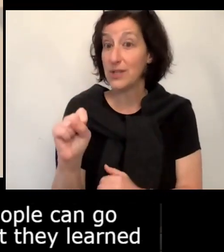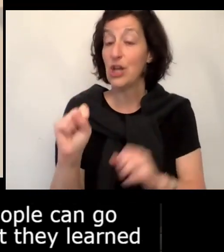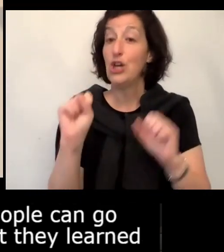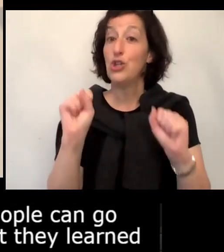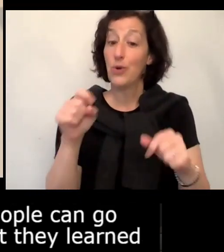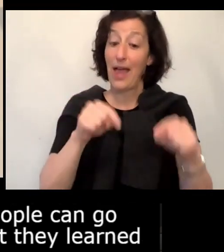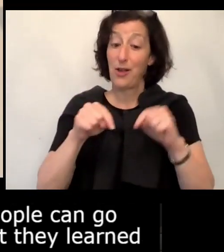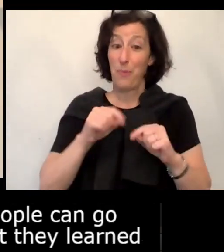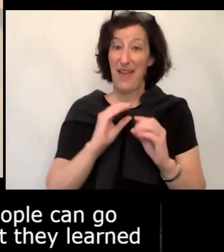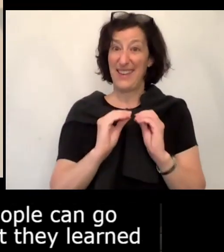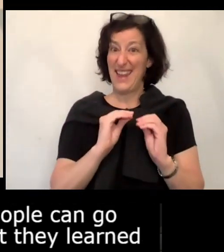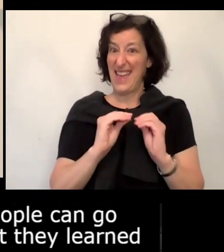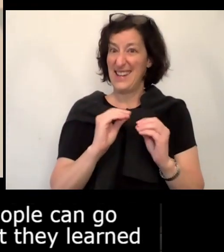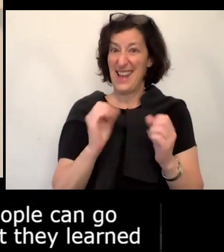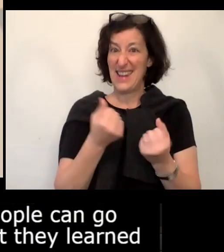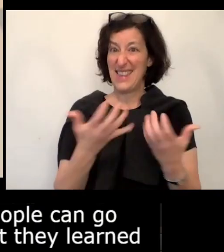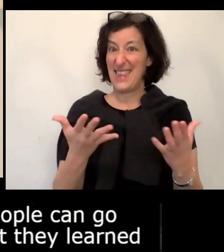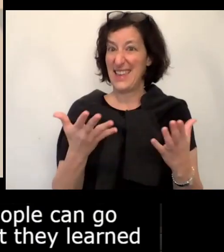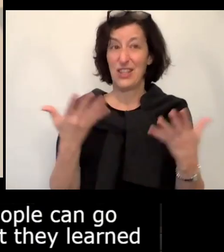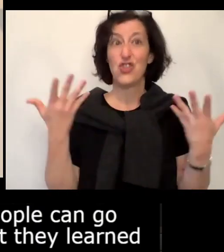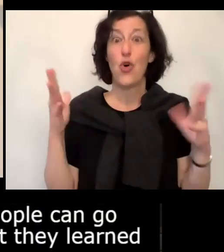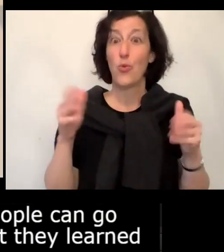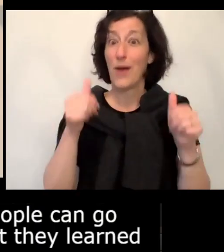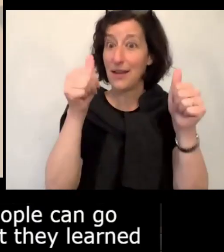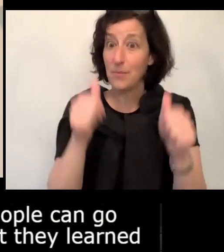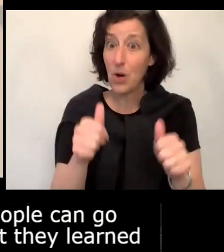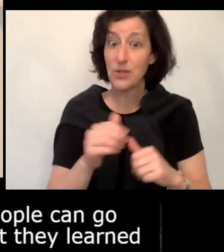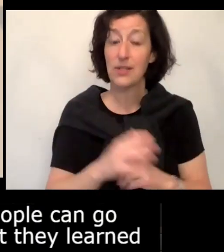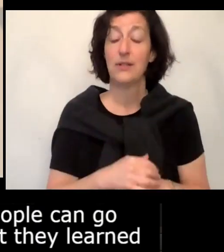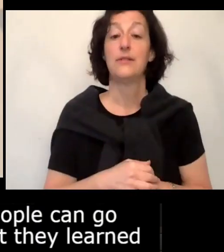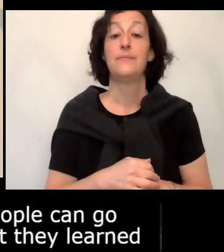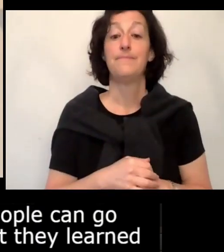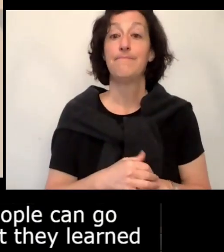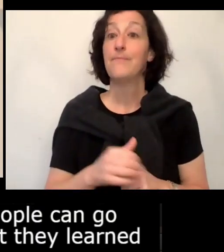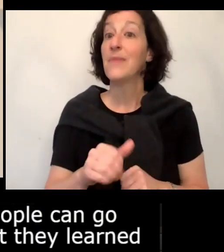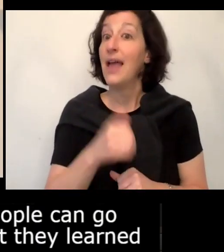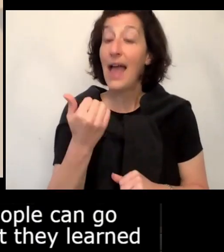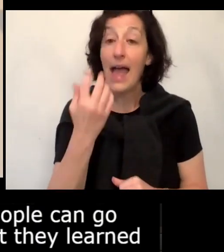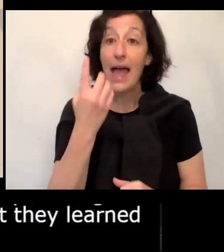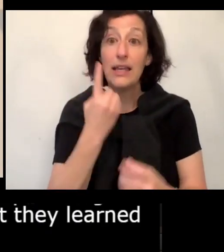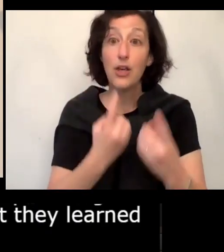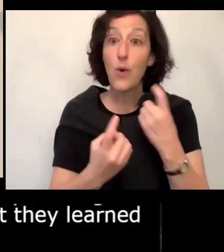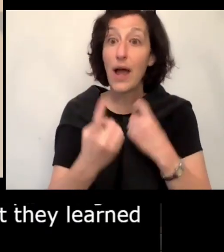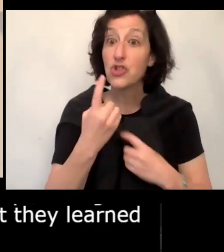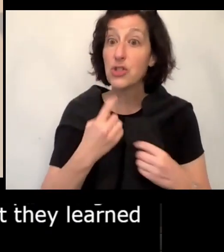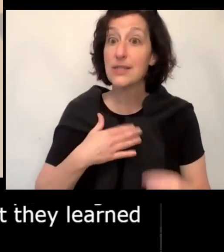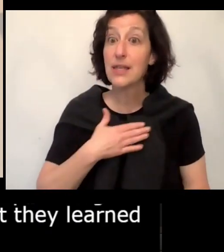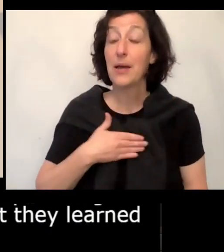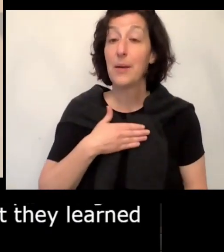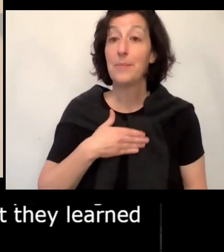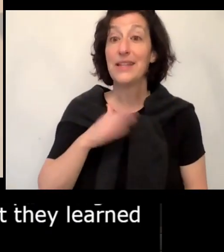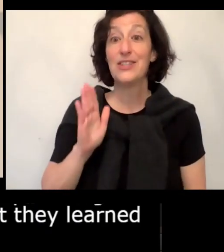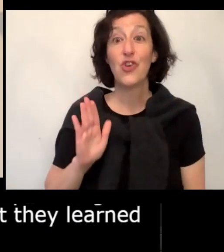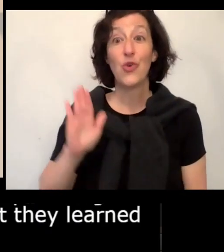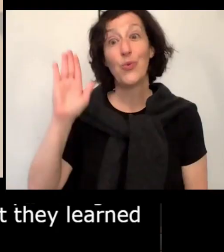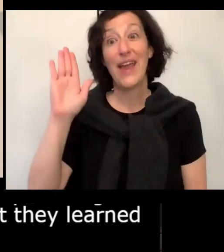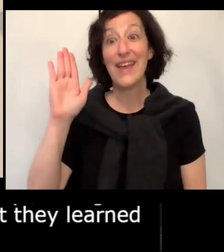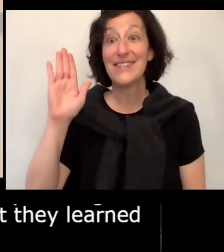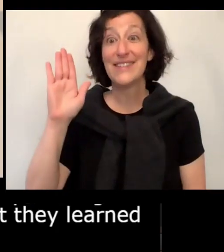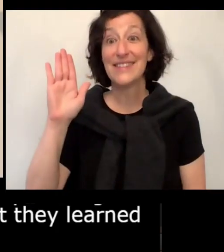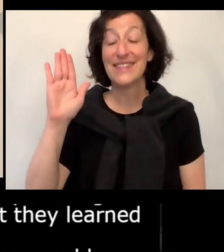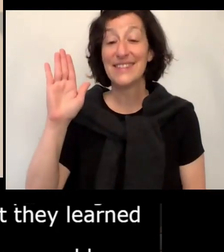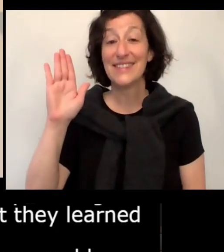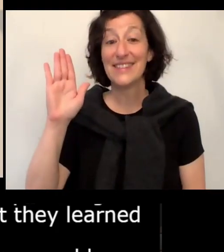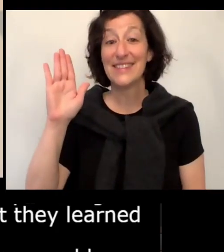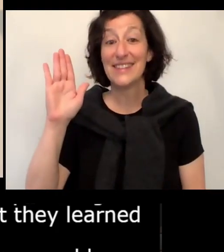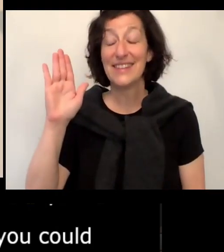want to put out, if people have any questions, if you could raise your virtual hand or your